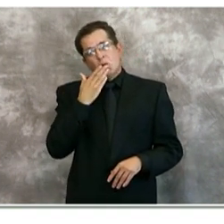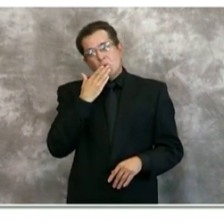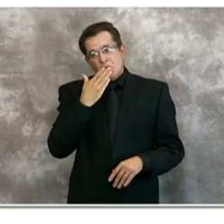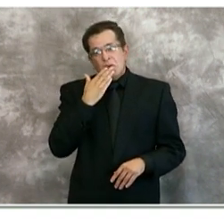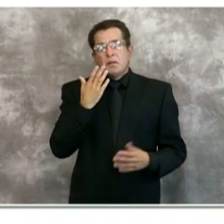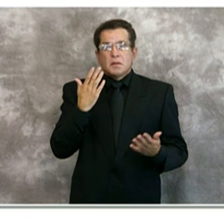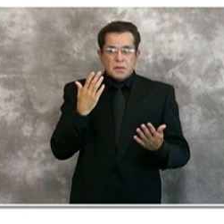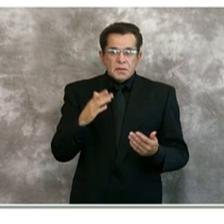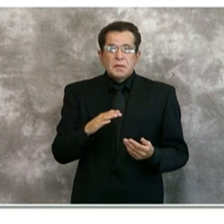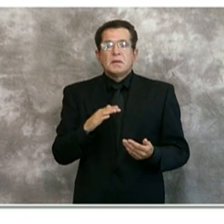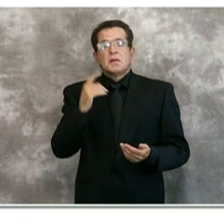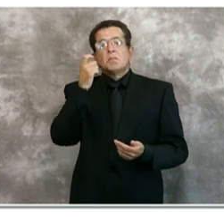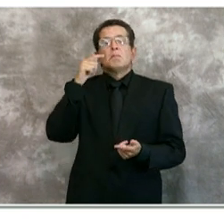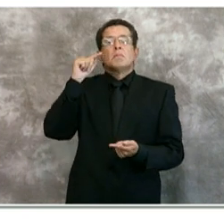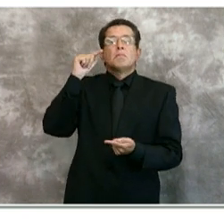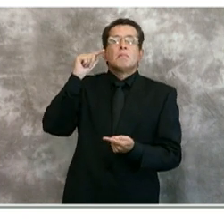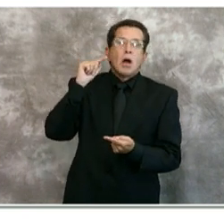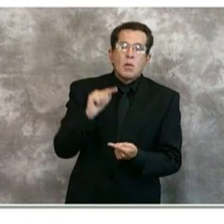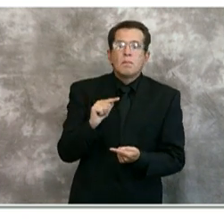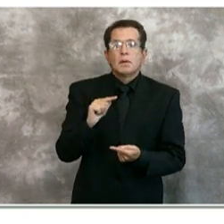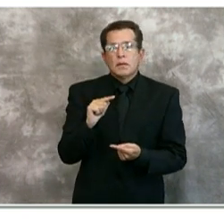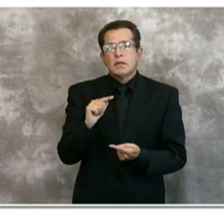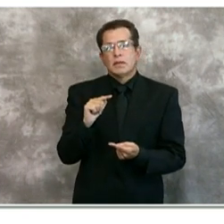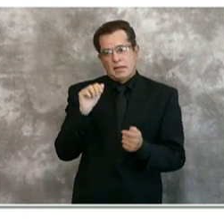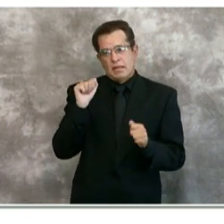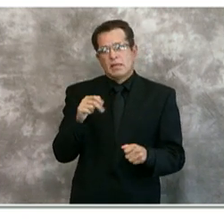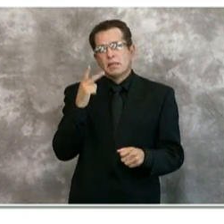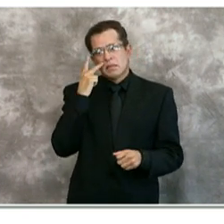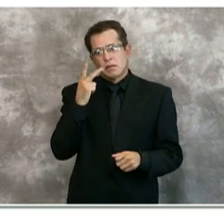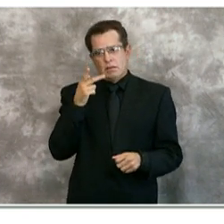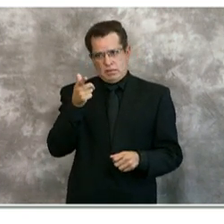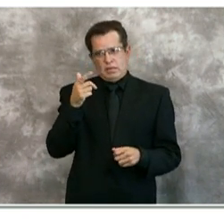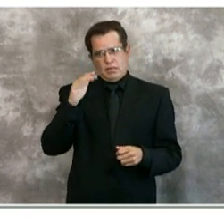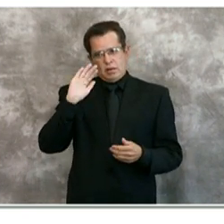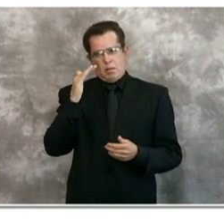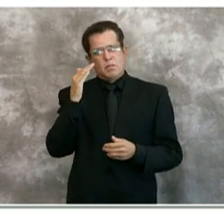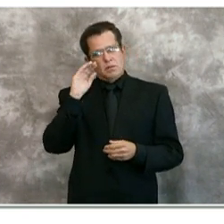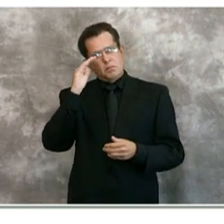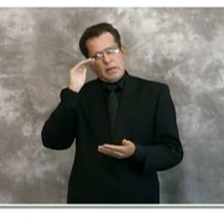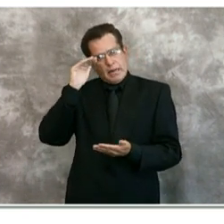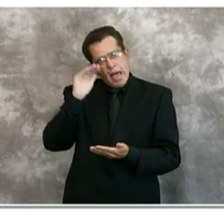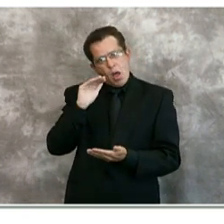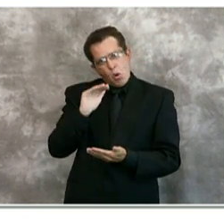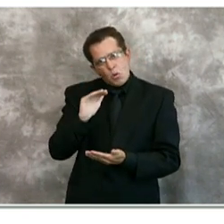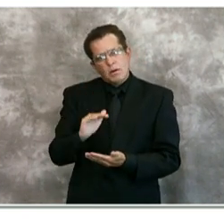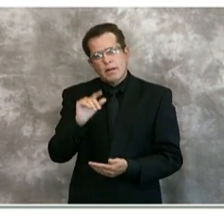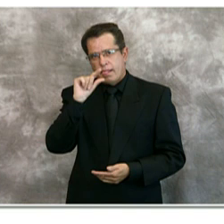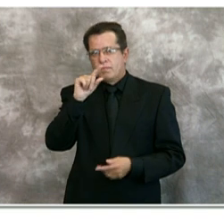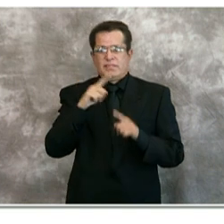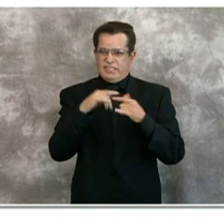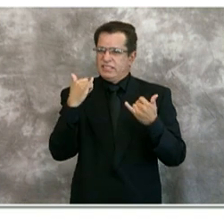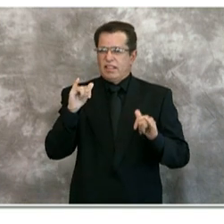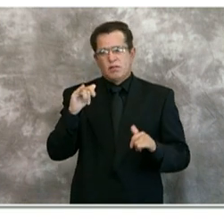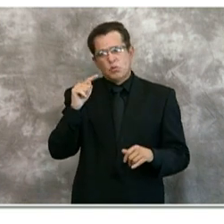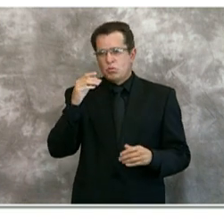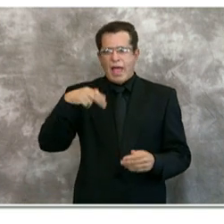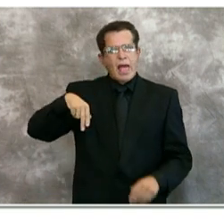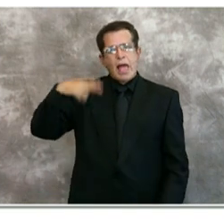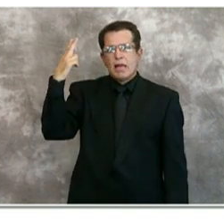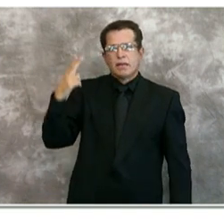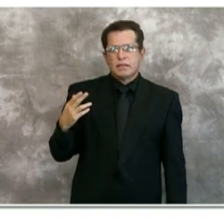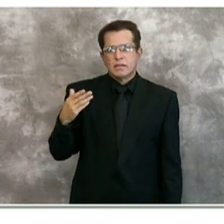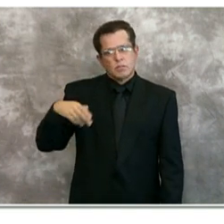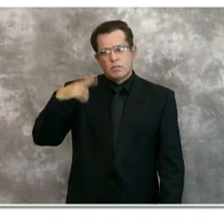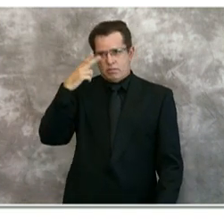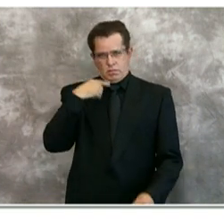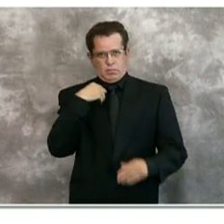table in the 3rd column, that the number is decreasing, but it is still elevated above